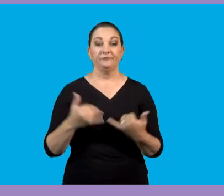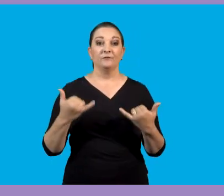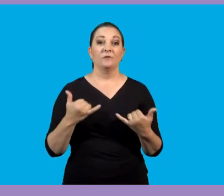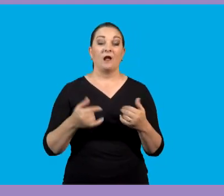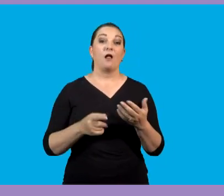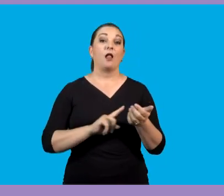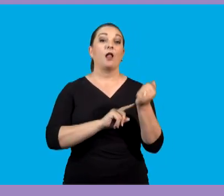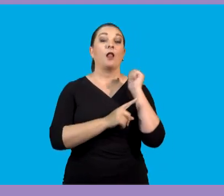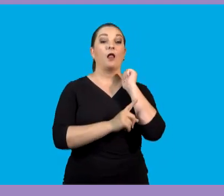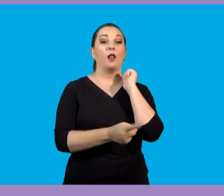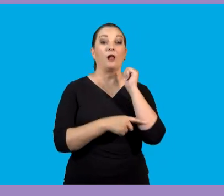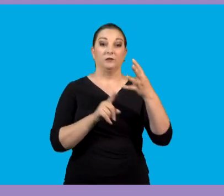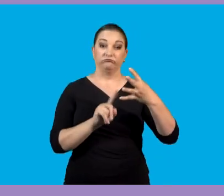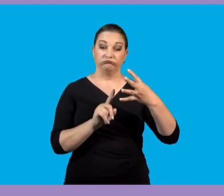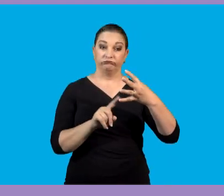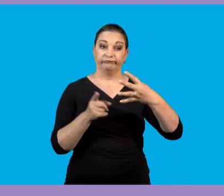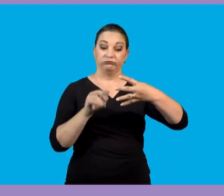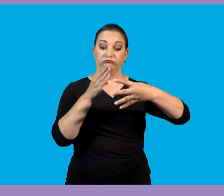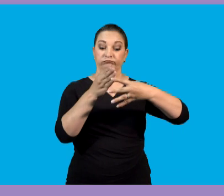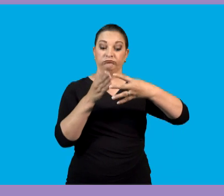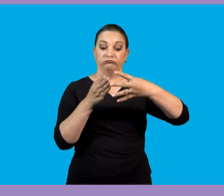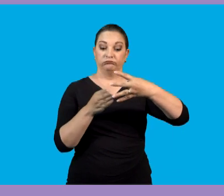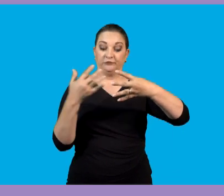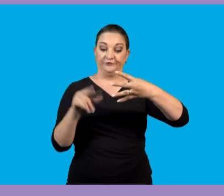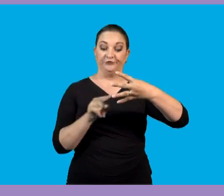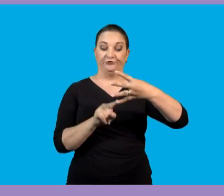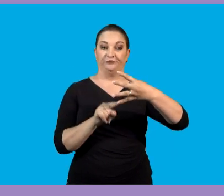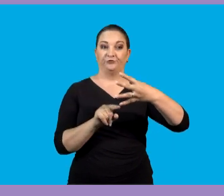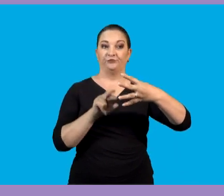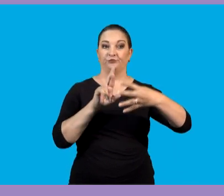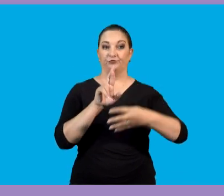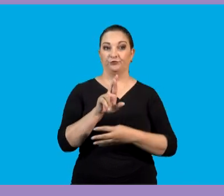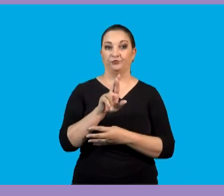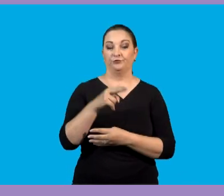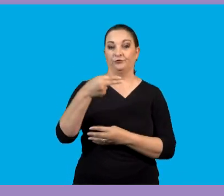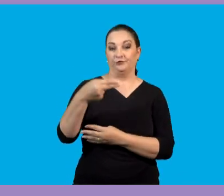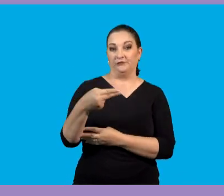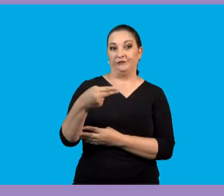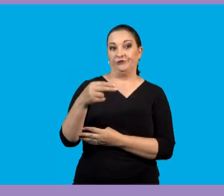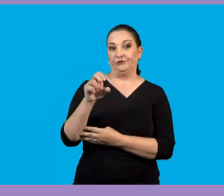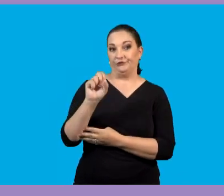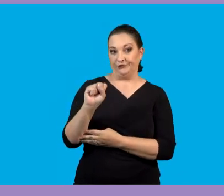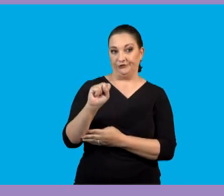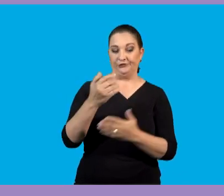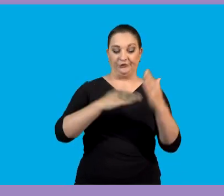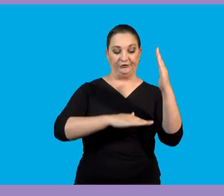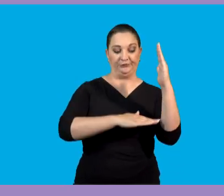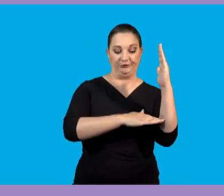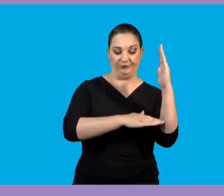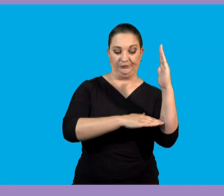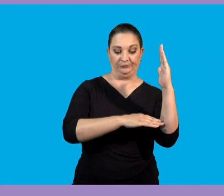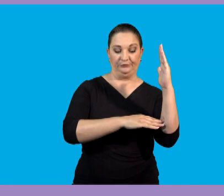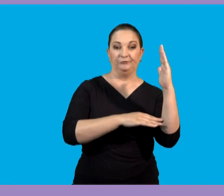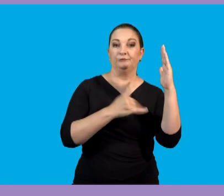move on to the last condition of congruency, and that is RHS, which is a right angle, a hypotenuse,